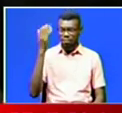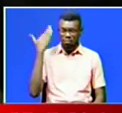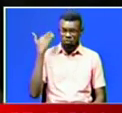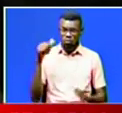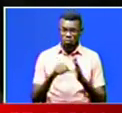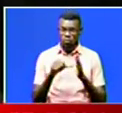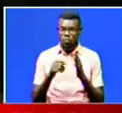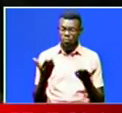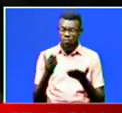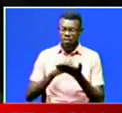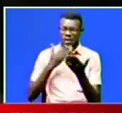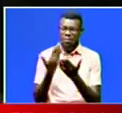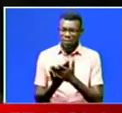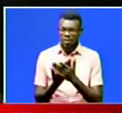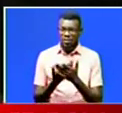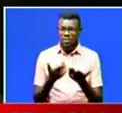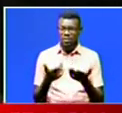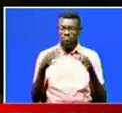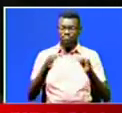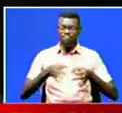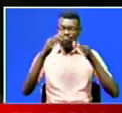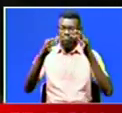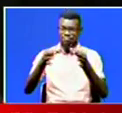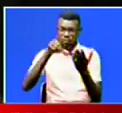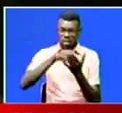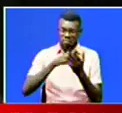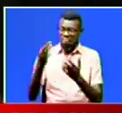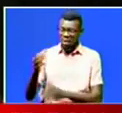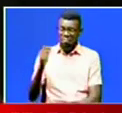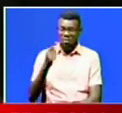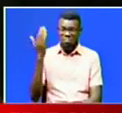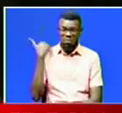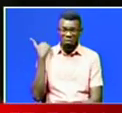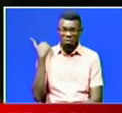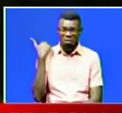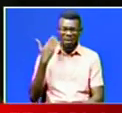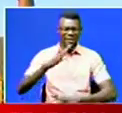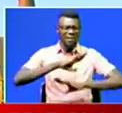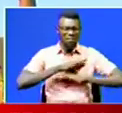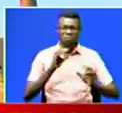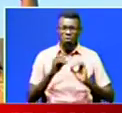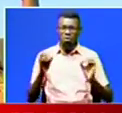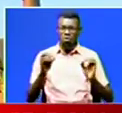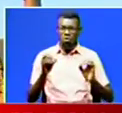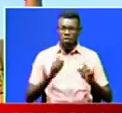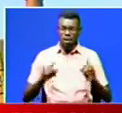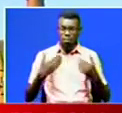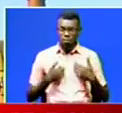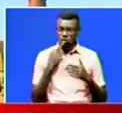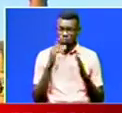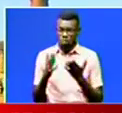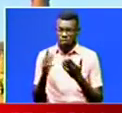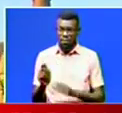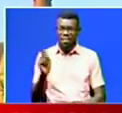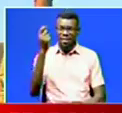application for further postponement of the trial, saying the 3 months initially given were not enough. Insiders say that Kenya